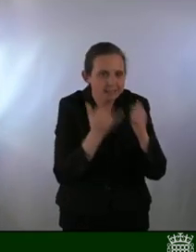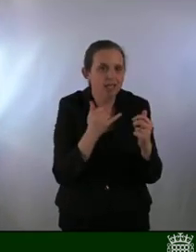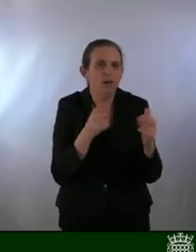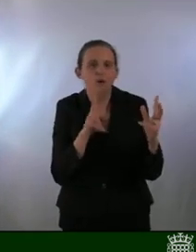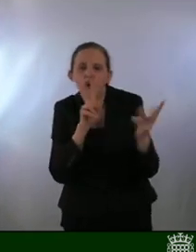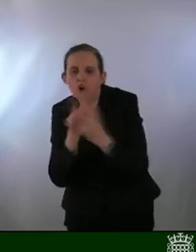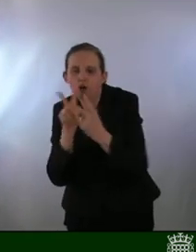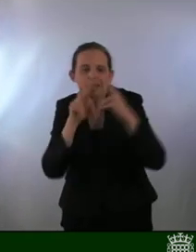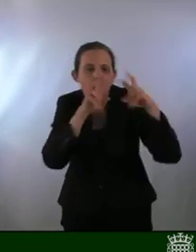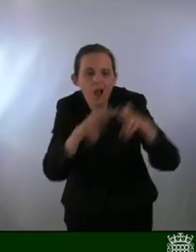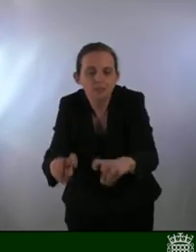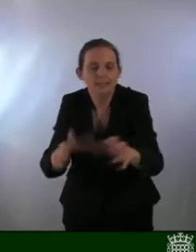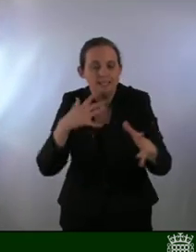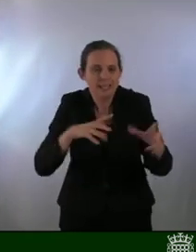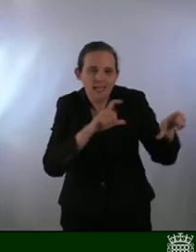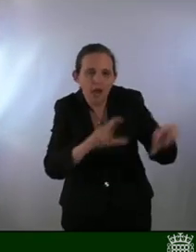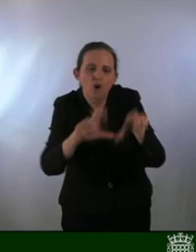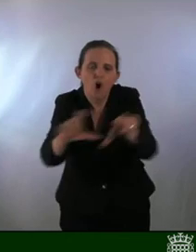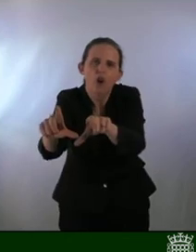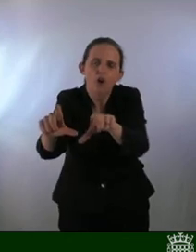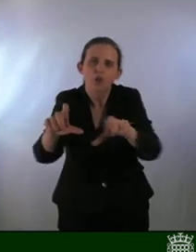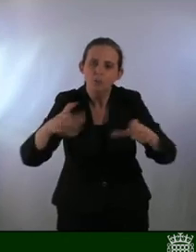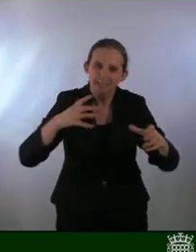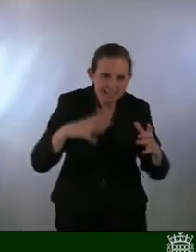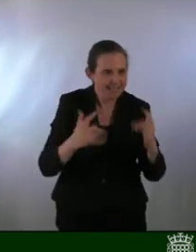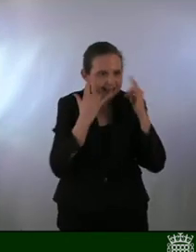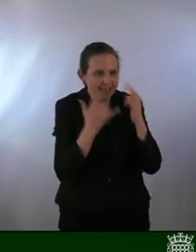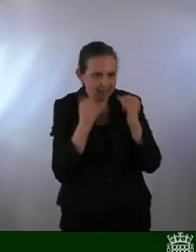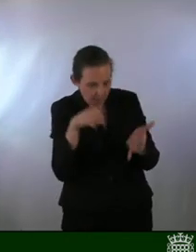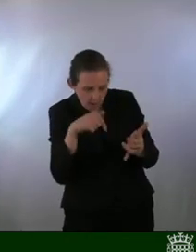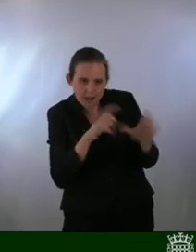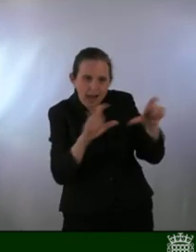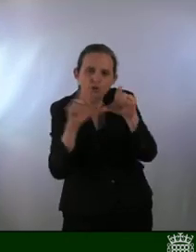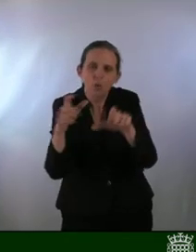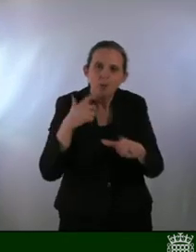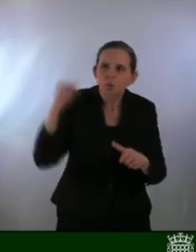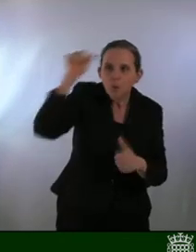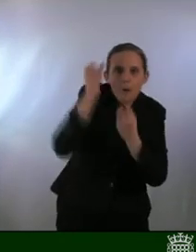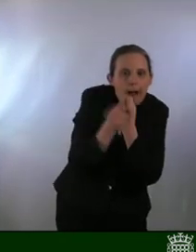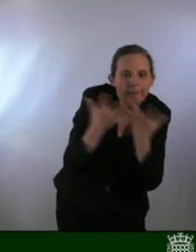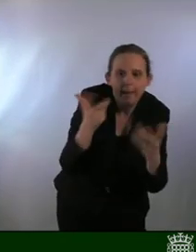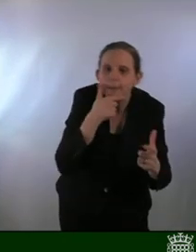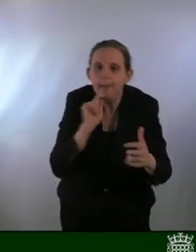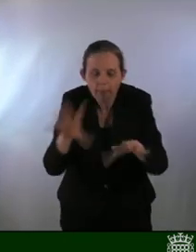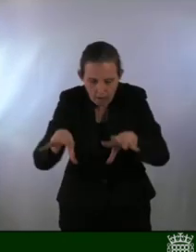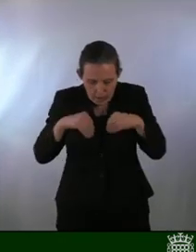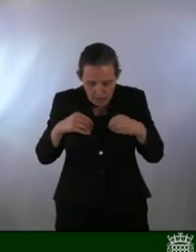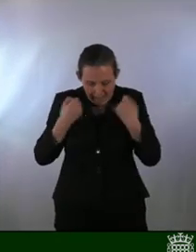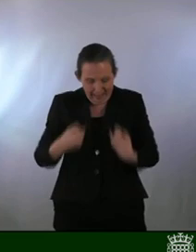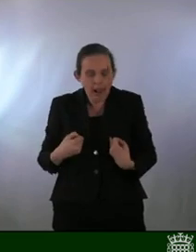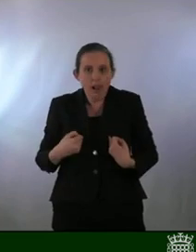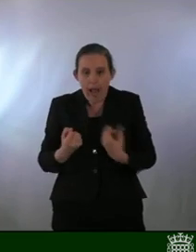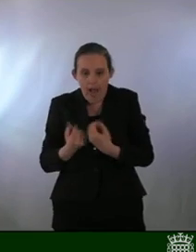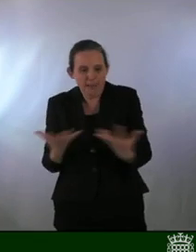us, surely we need community testing to continue, because we need to know the percentage of the population infected at any one